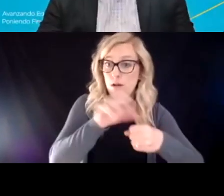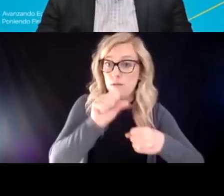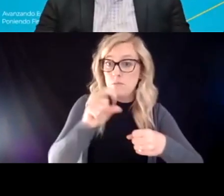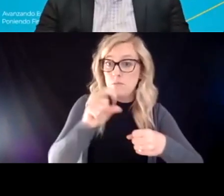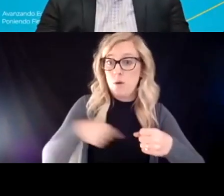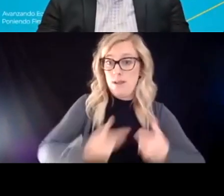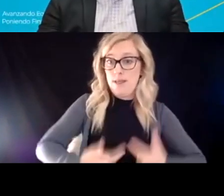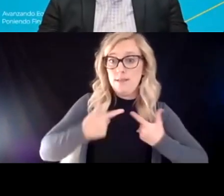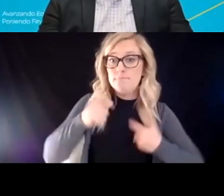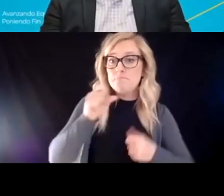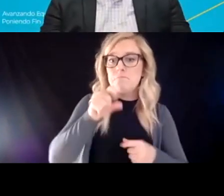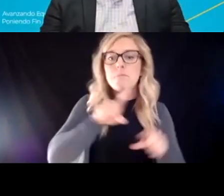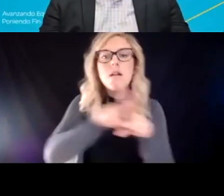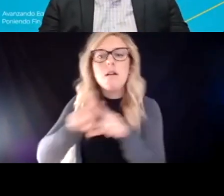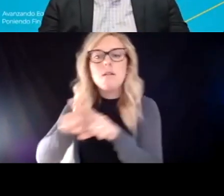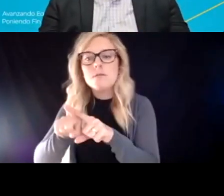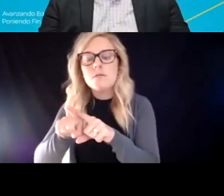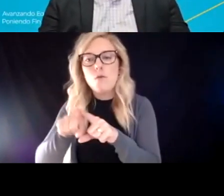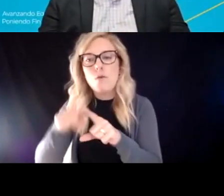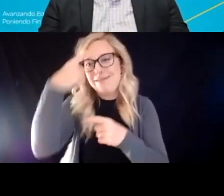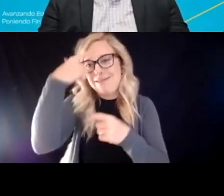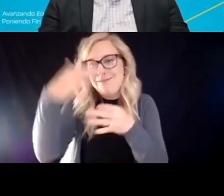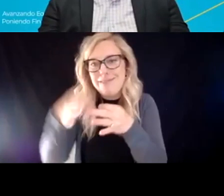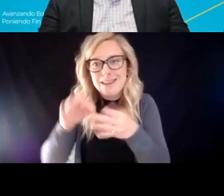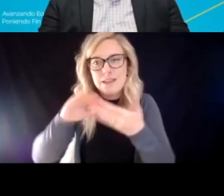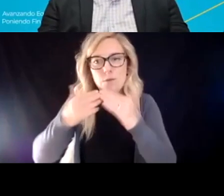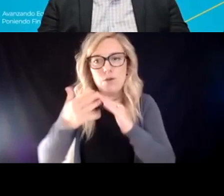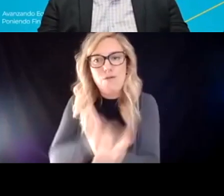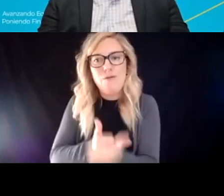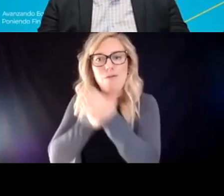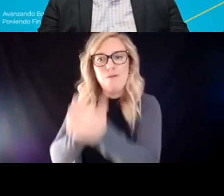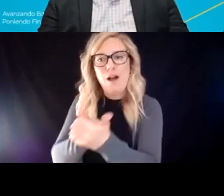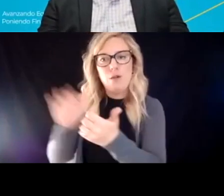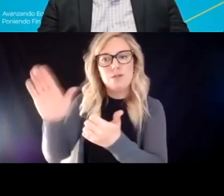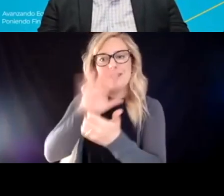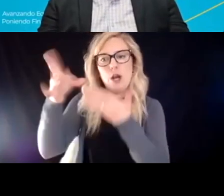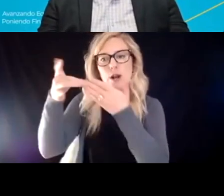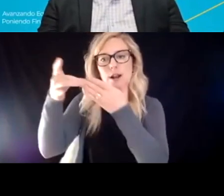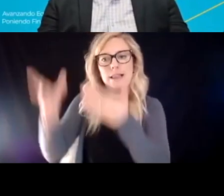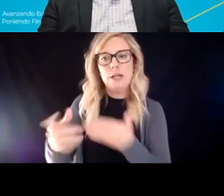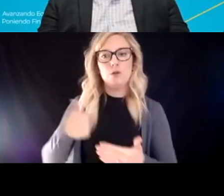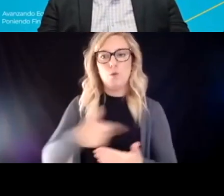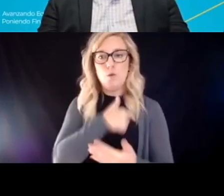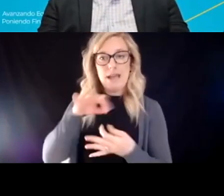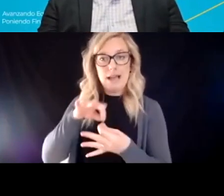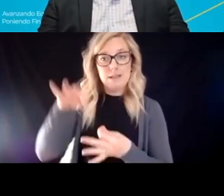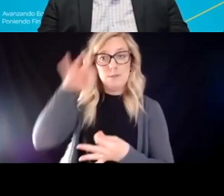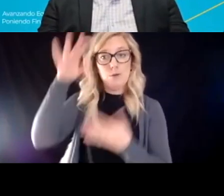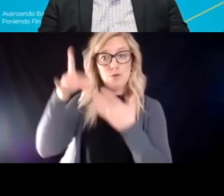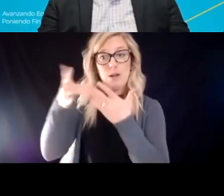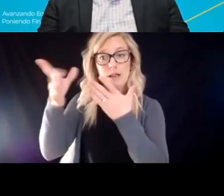but also the faith community who listen to their spiritual leaders. So we as spiritual leaders do have an influence